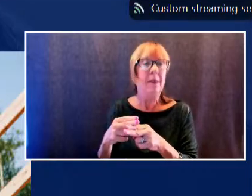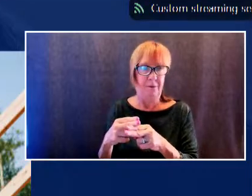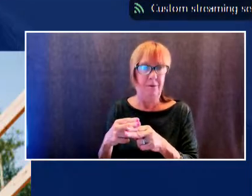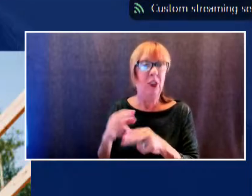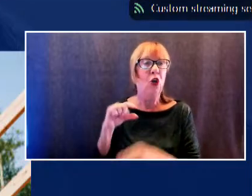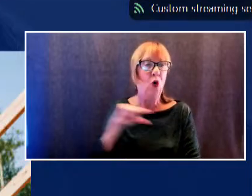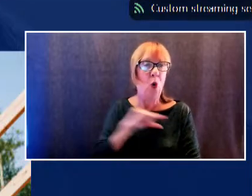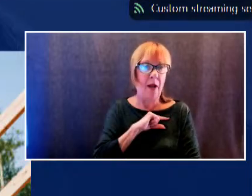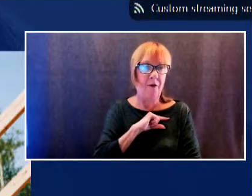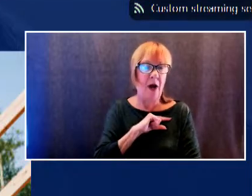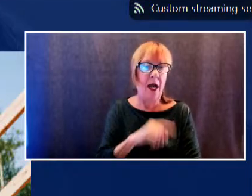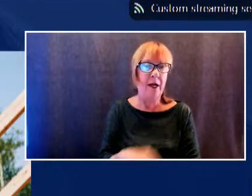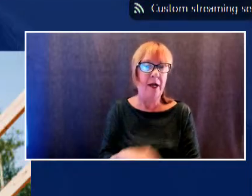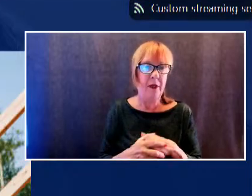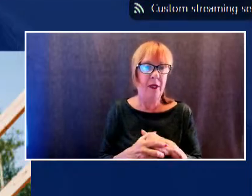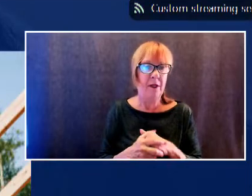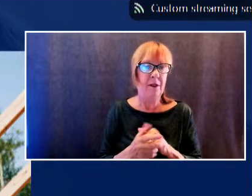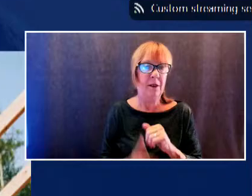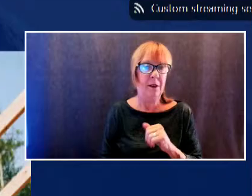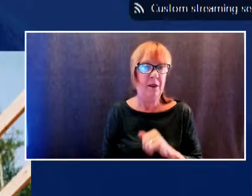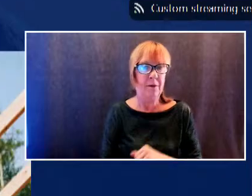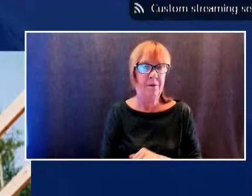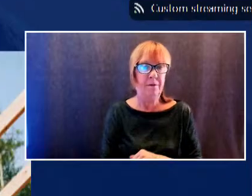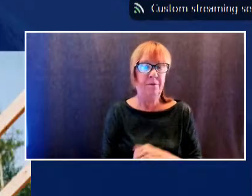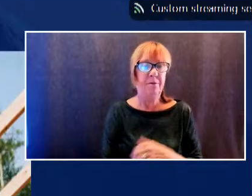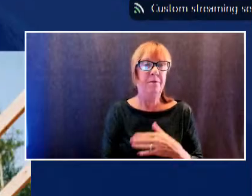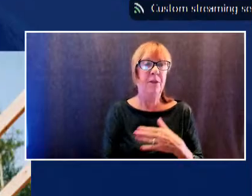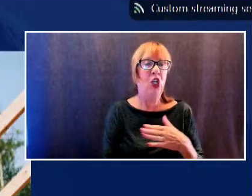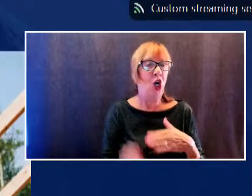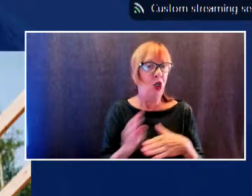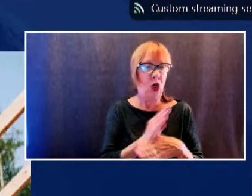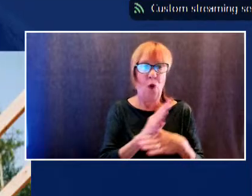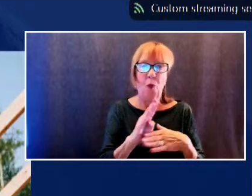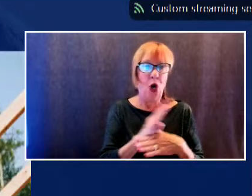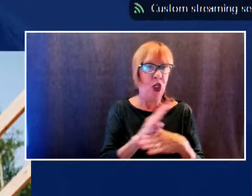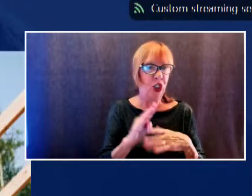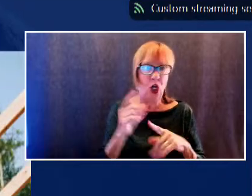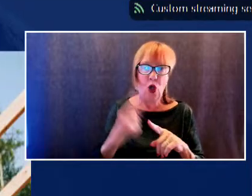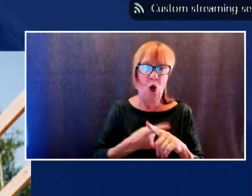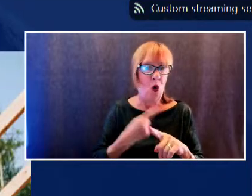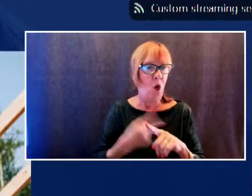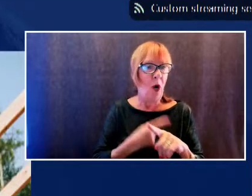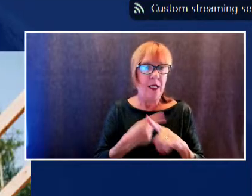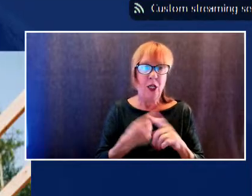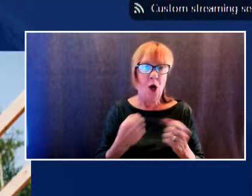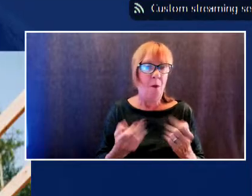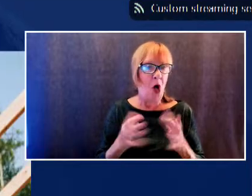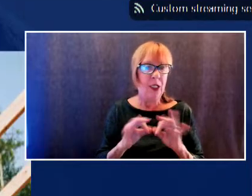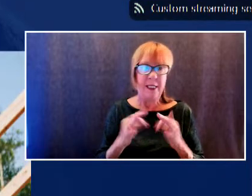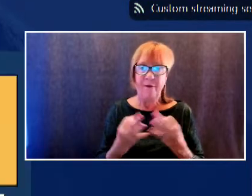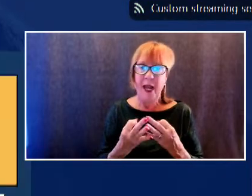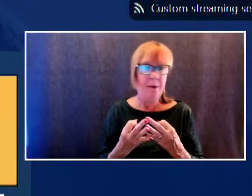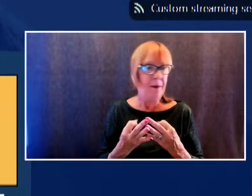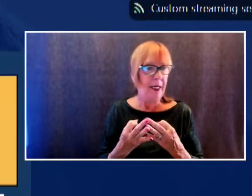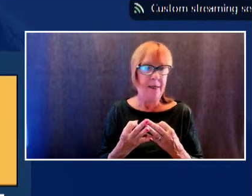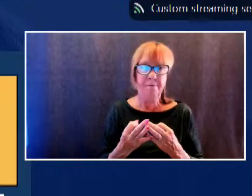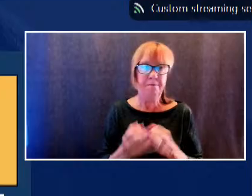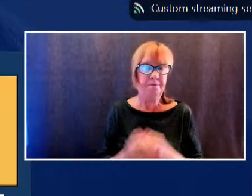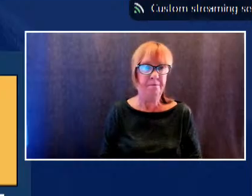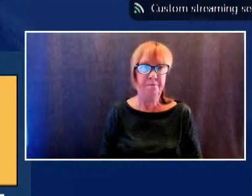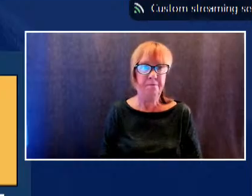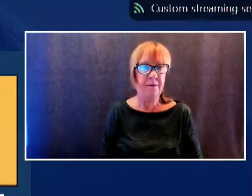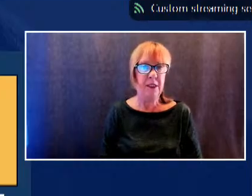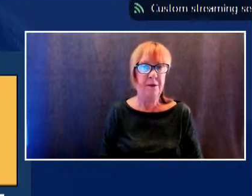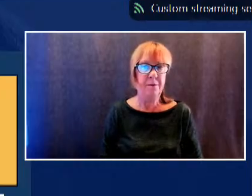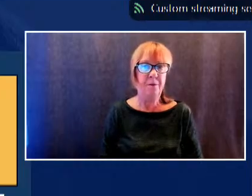temporary housing projects or communities do not qualify for fee waivers or refunds. And if we can move to the next slide, please, on